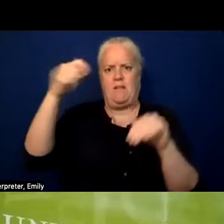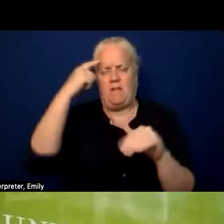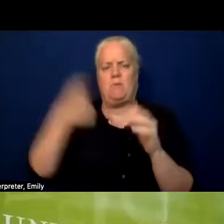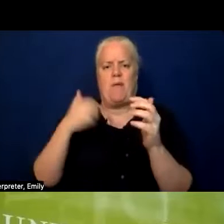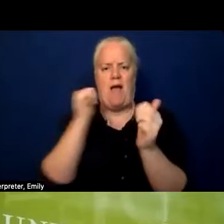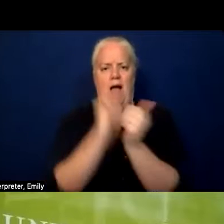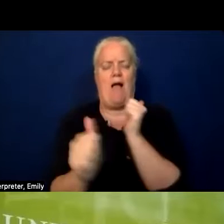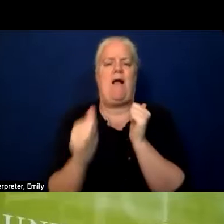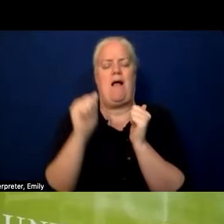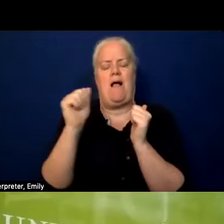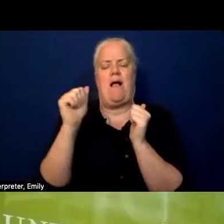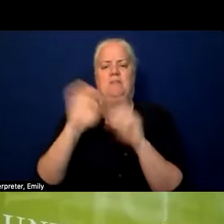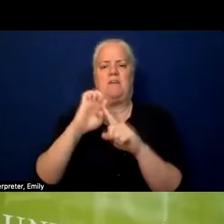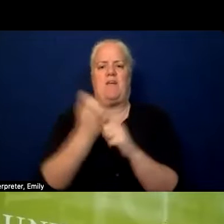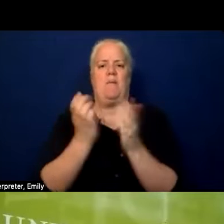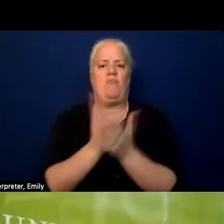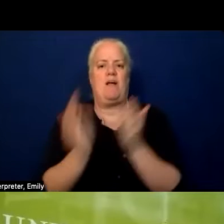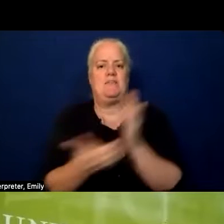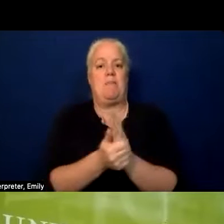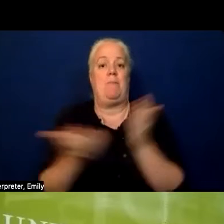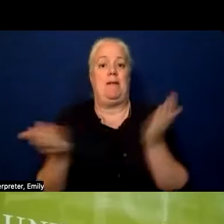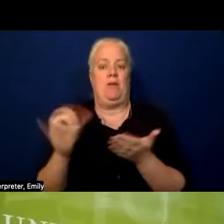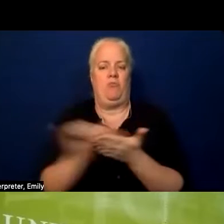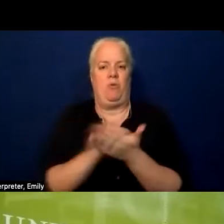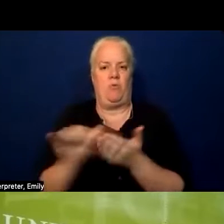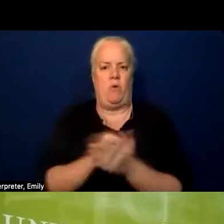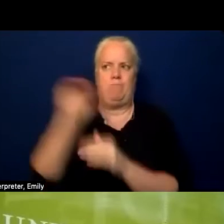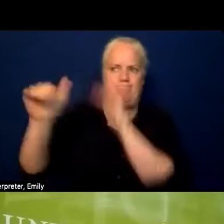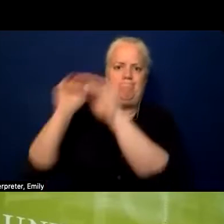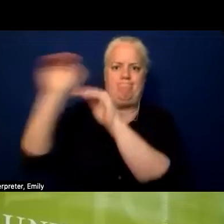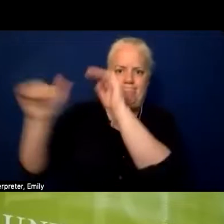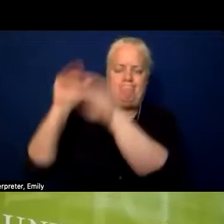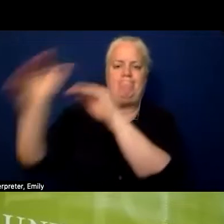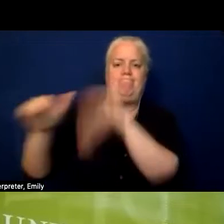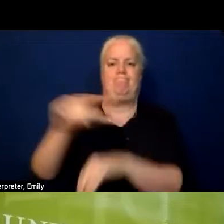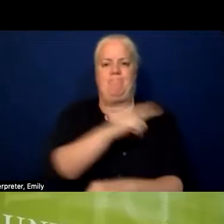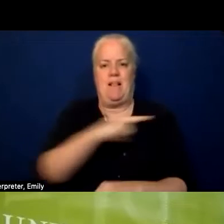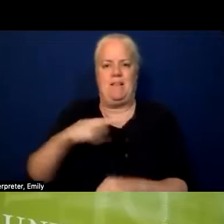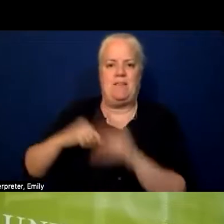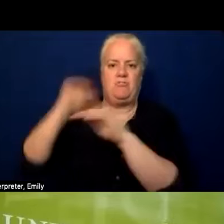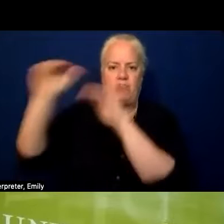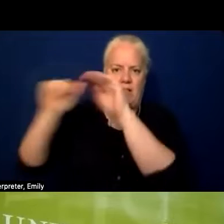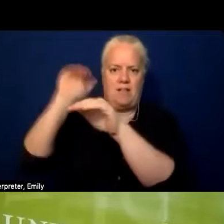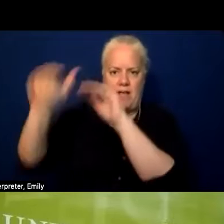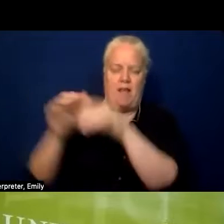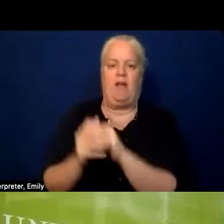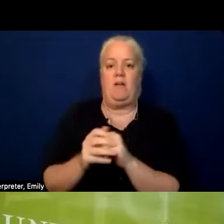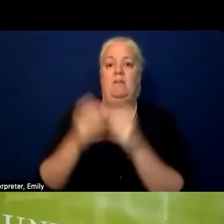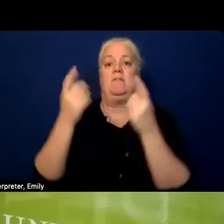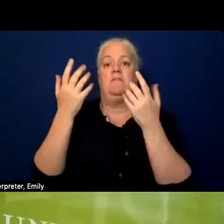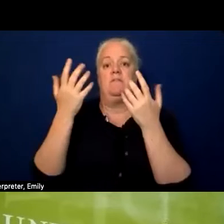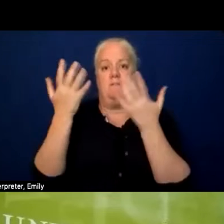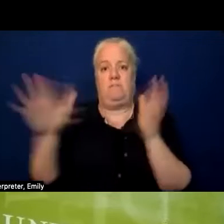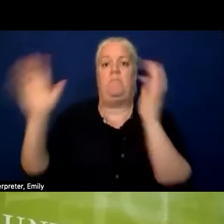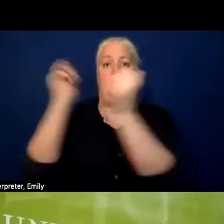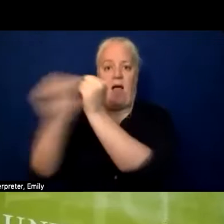of advocacy of the state legislature to get the amendment passed by 2 consecutively elected state legislatures, it was put before the